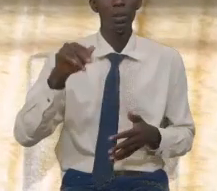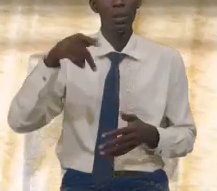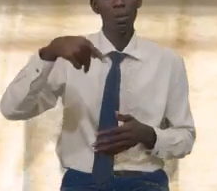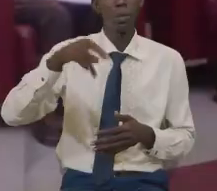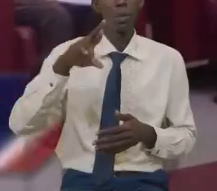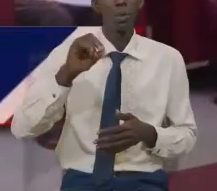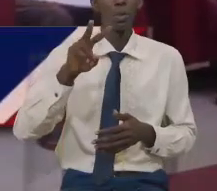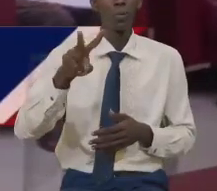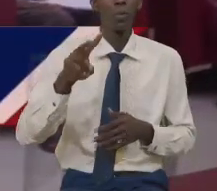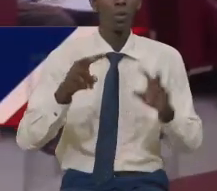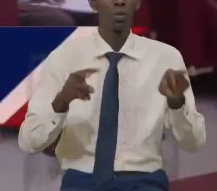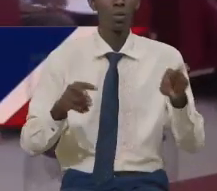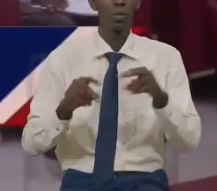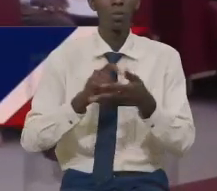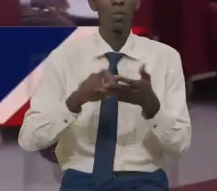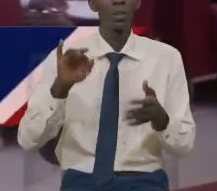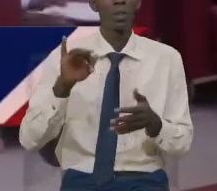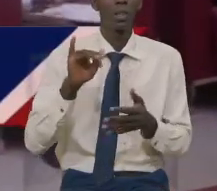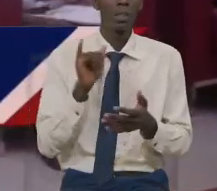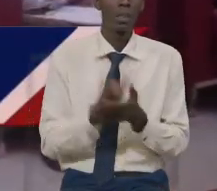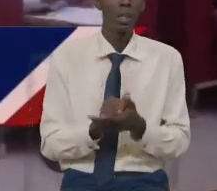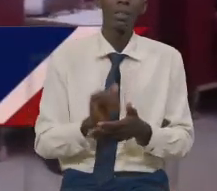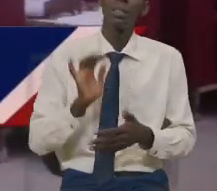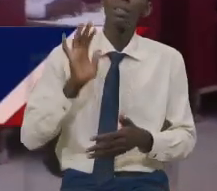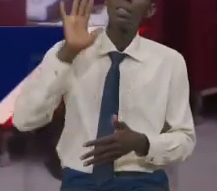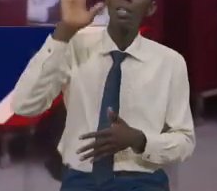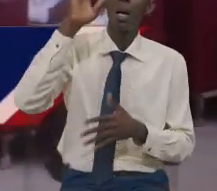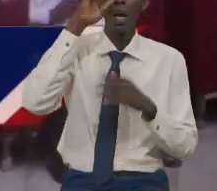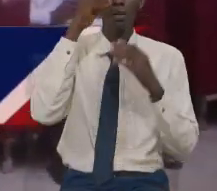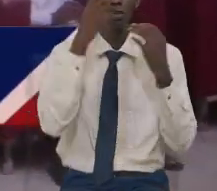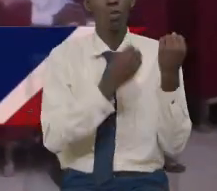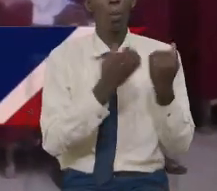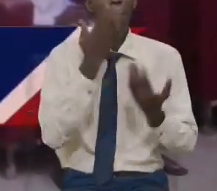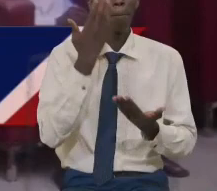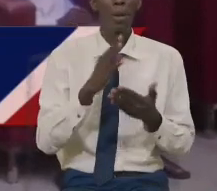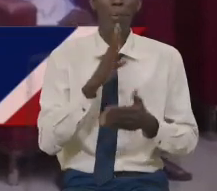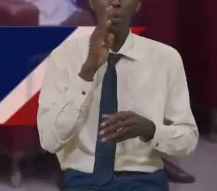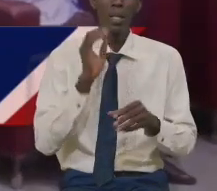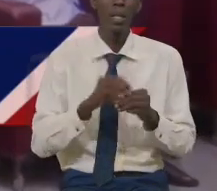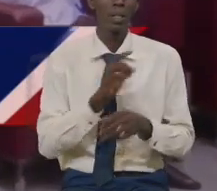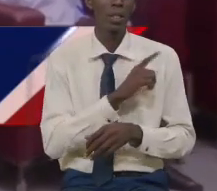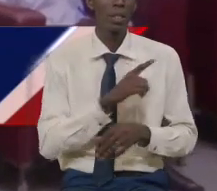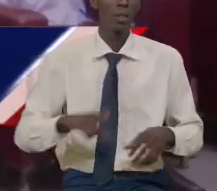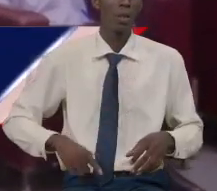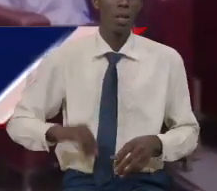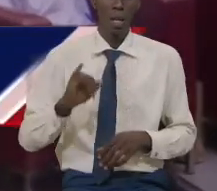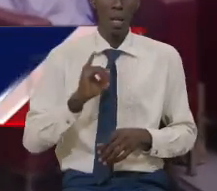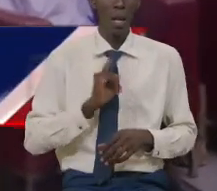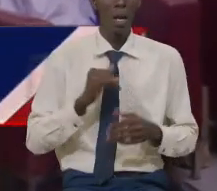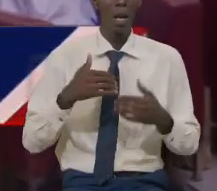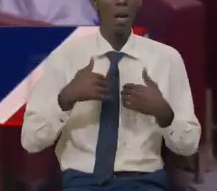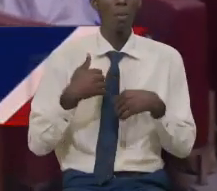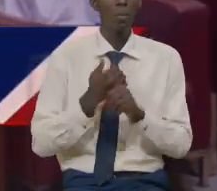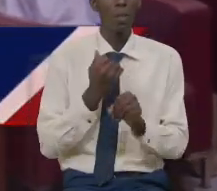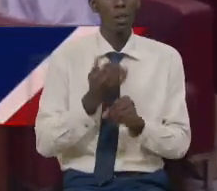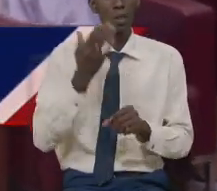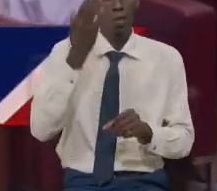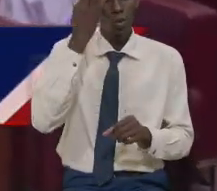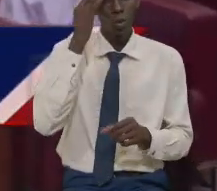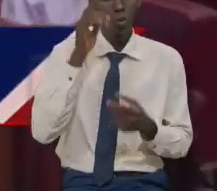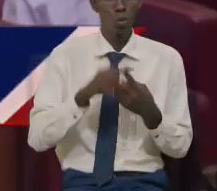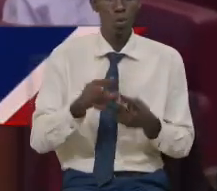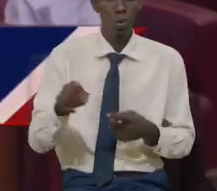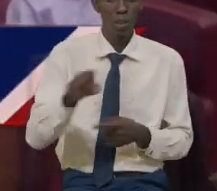That thy trust may be in the Lord. I have made known unto